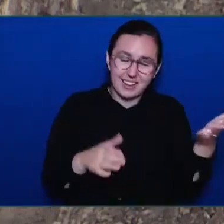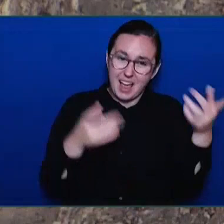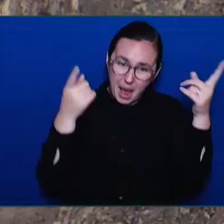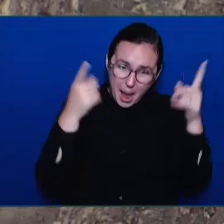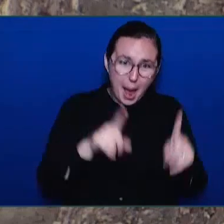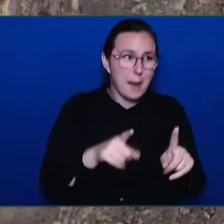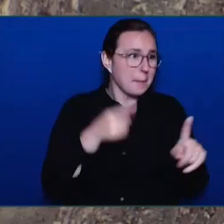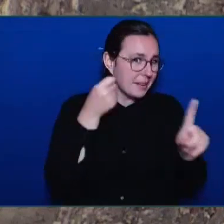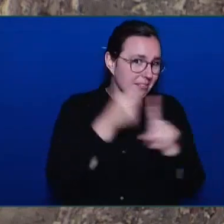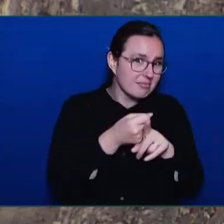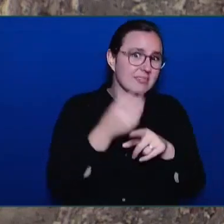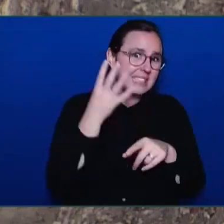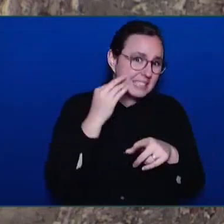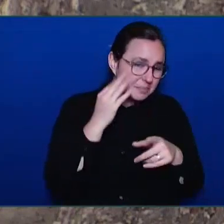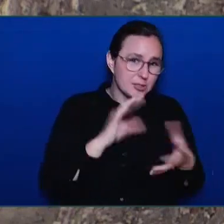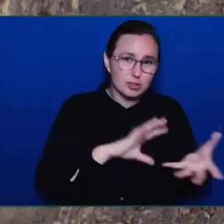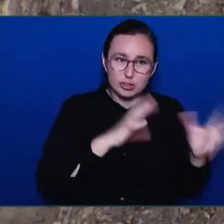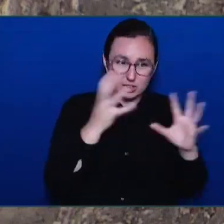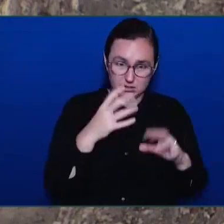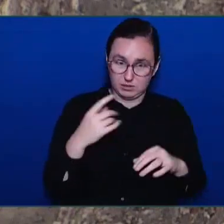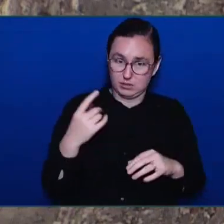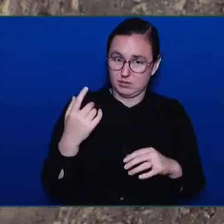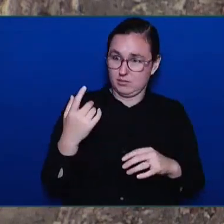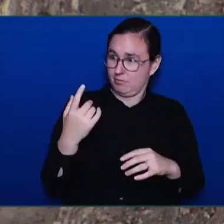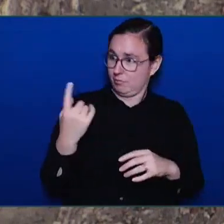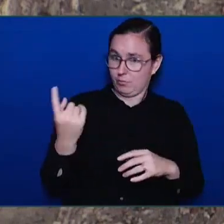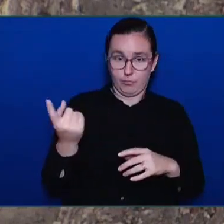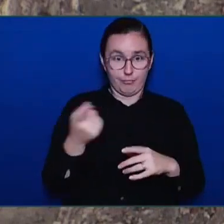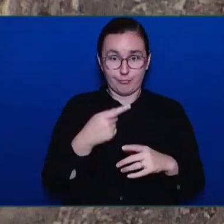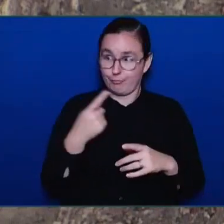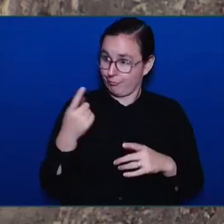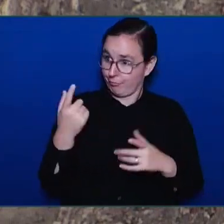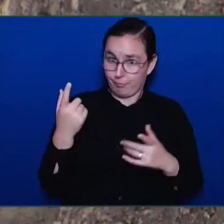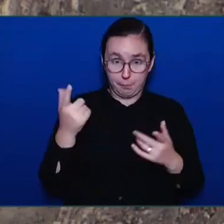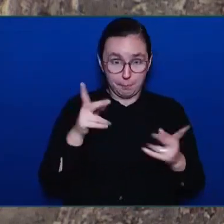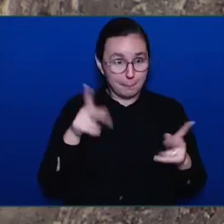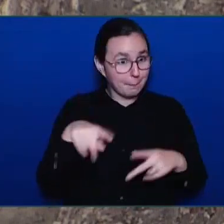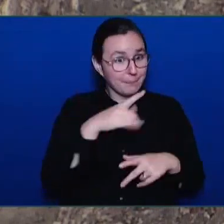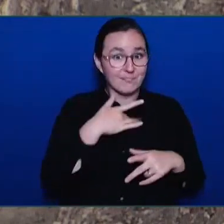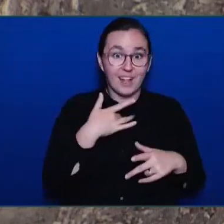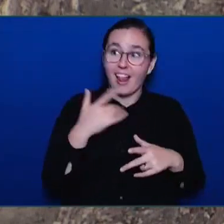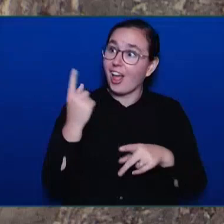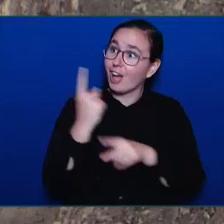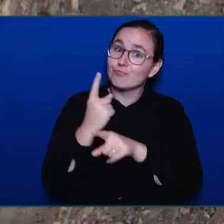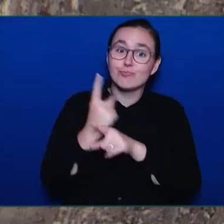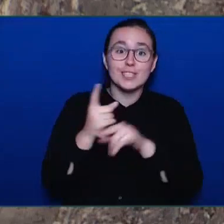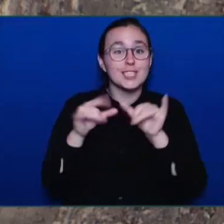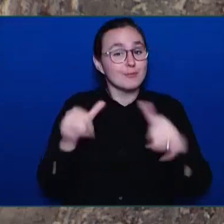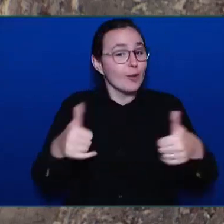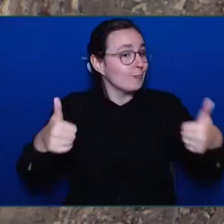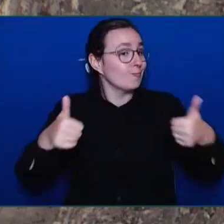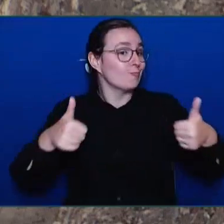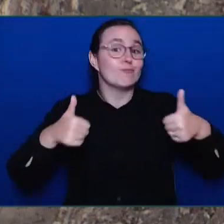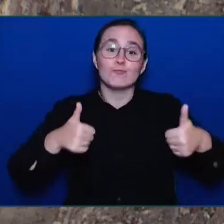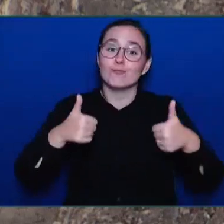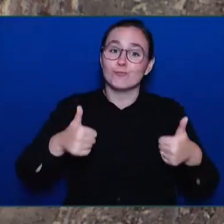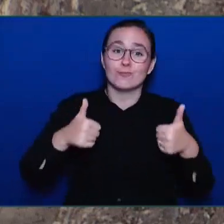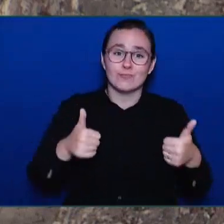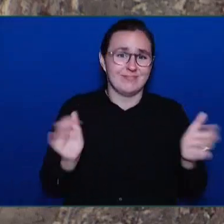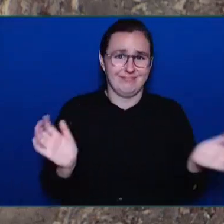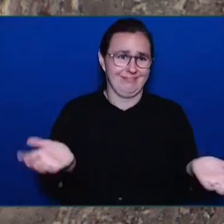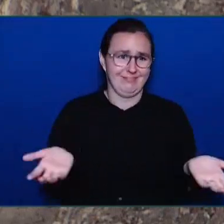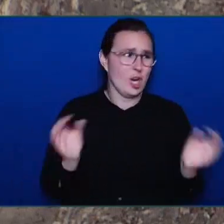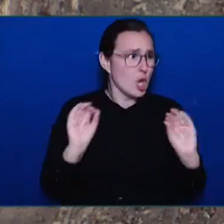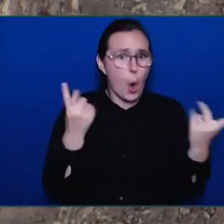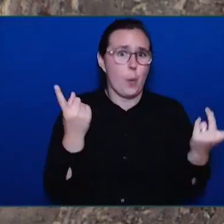Nobody. And every day we hear from desperate parents, Mr. Speaker, whose children are not well and need help, but